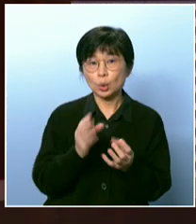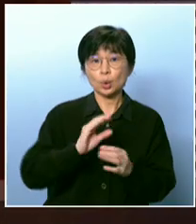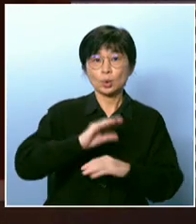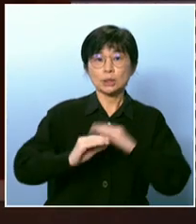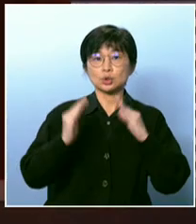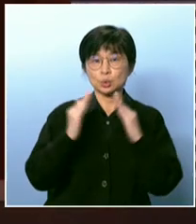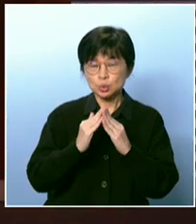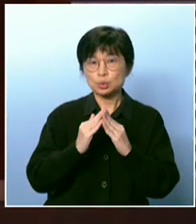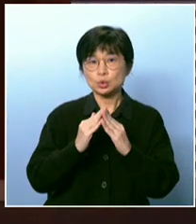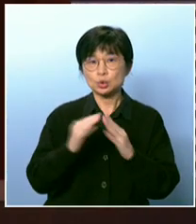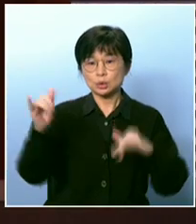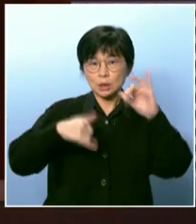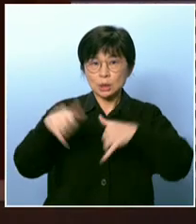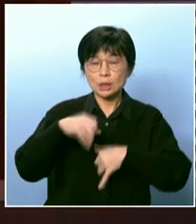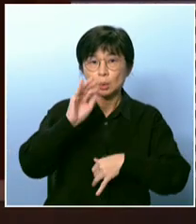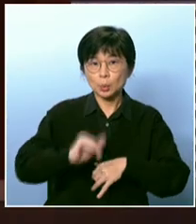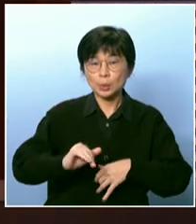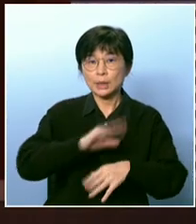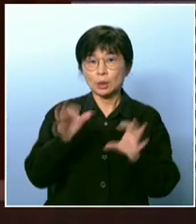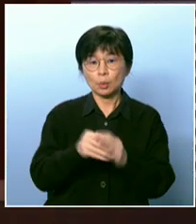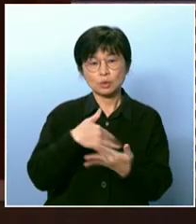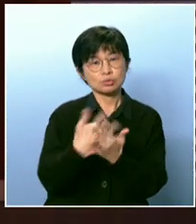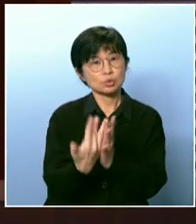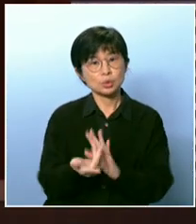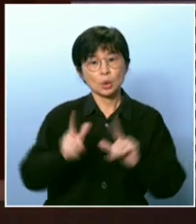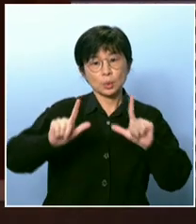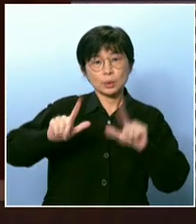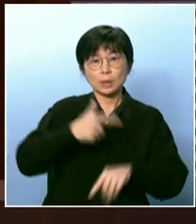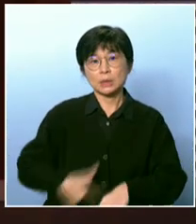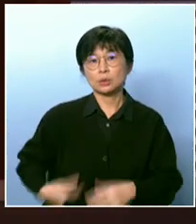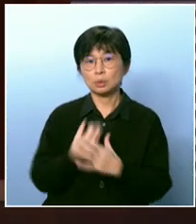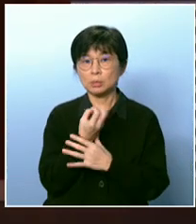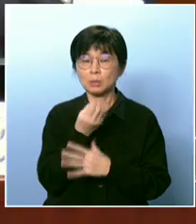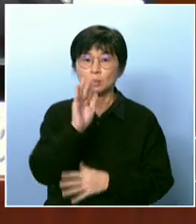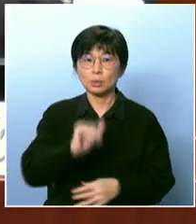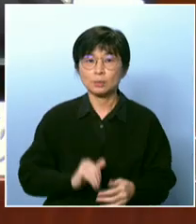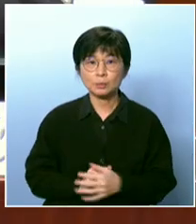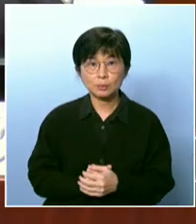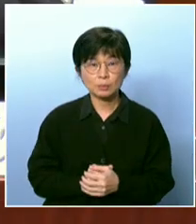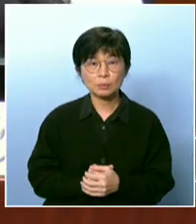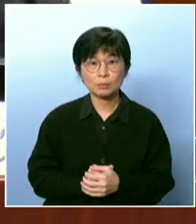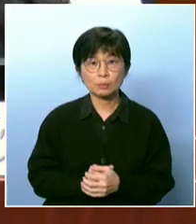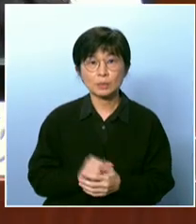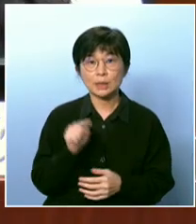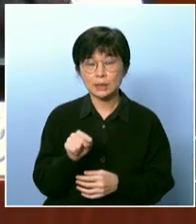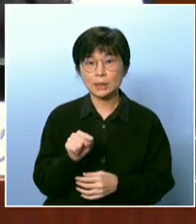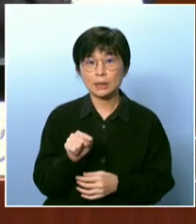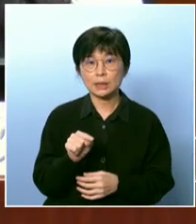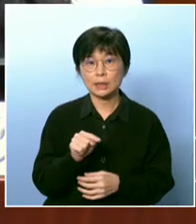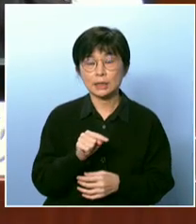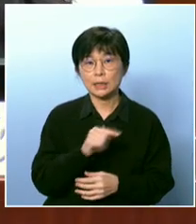especially at the Public Works Subcommittee meeting. Thank you, member, for your reminder. We will have Architectural Services